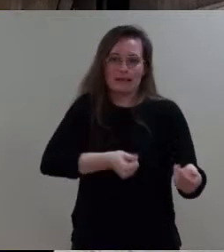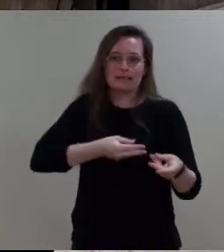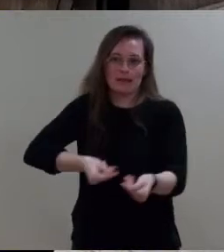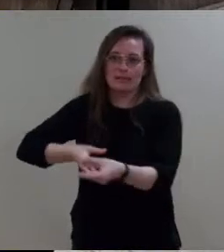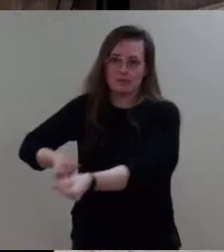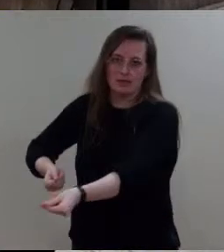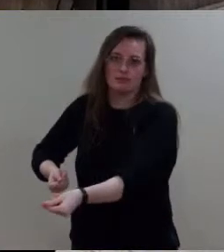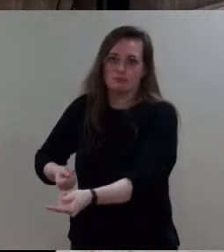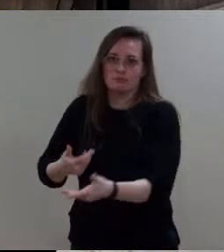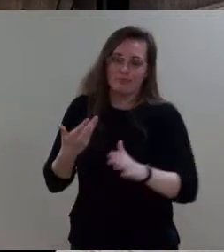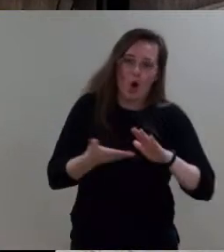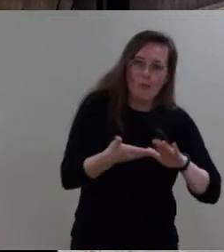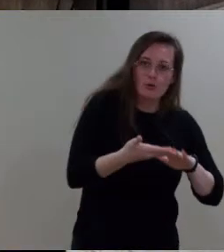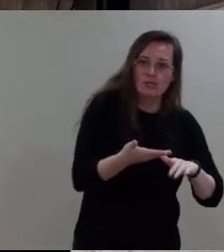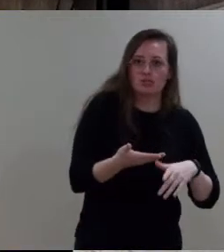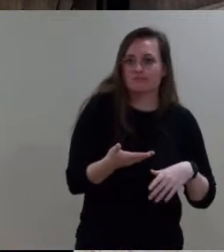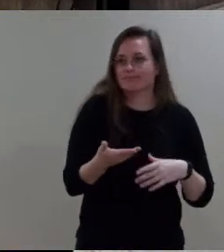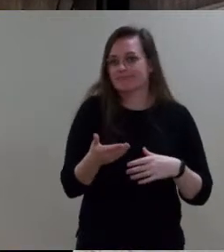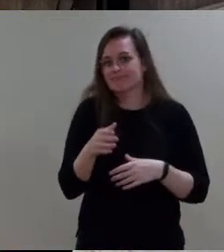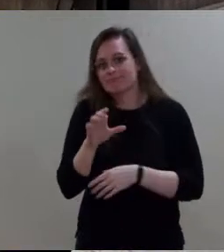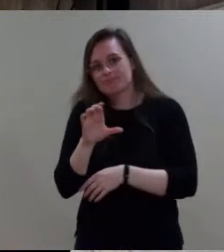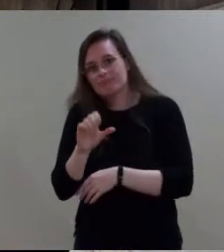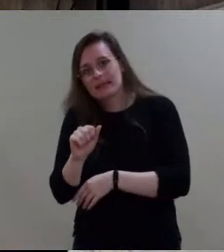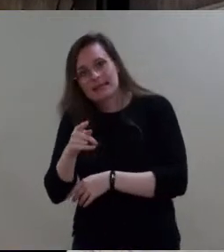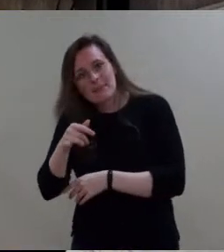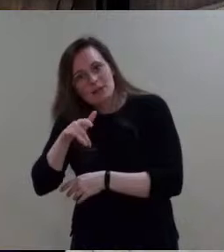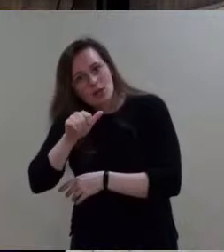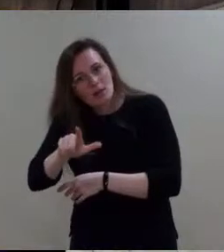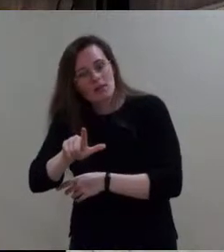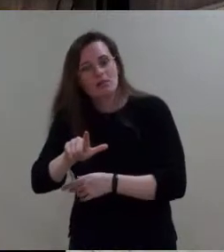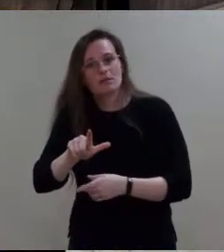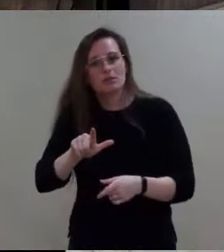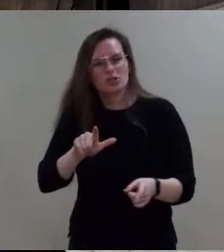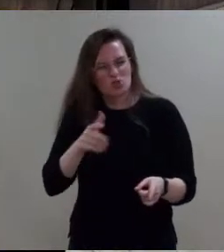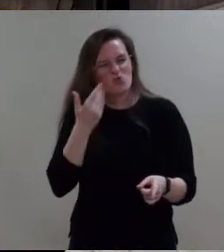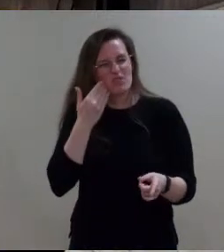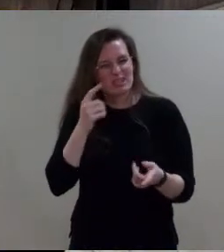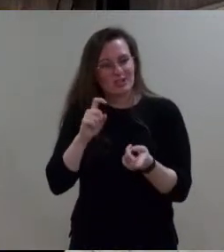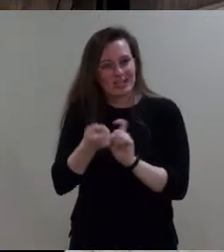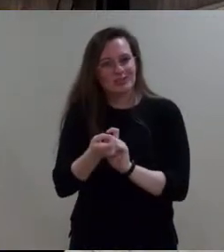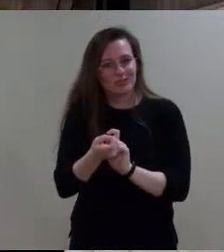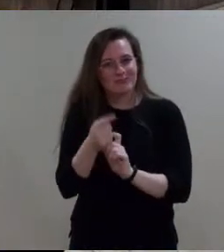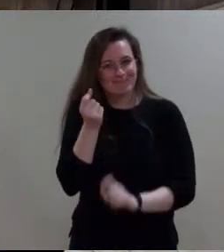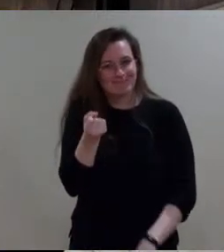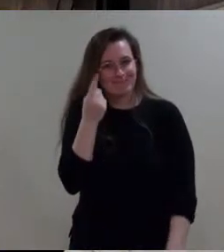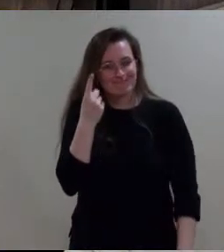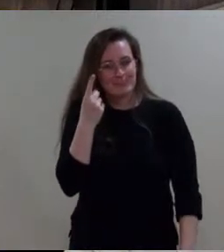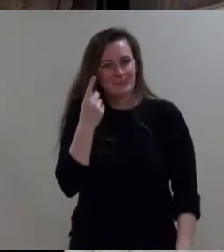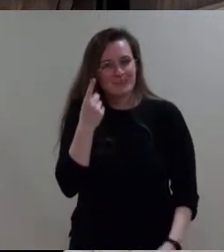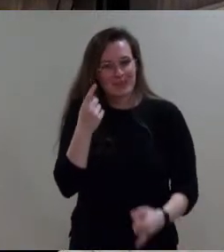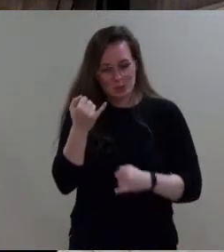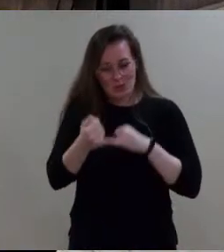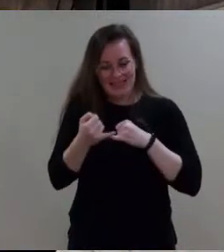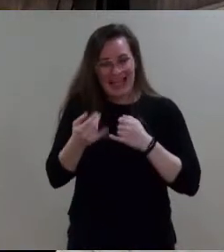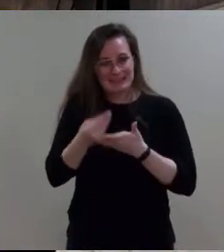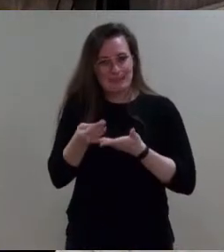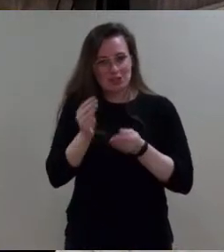think there's been some changes, and I know last year when we looked at both of those budgets, I questioned them. You can go back and